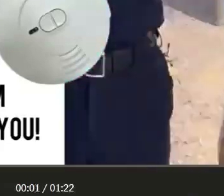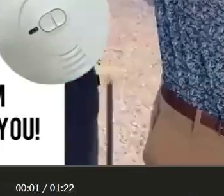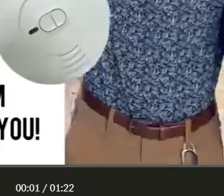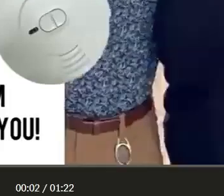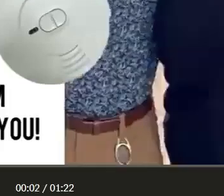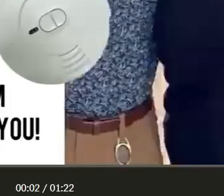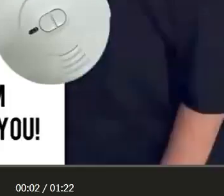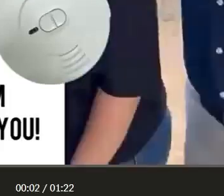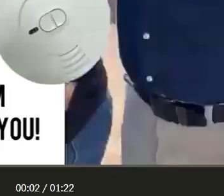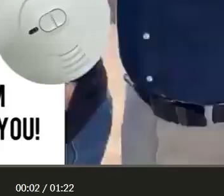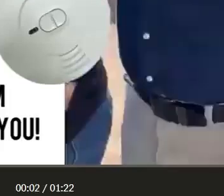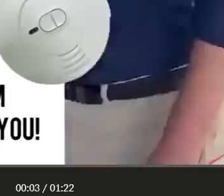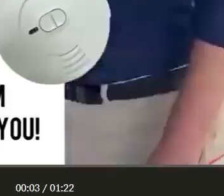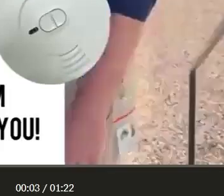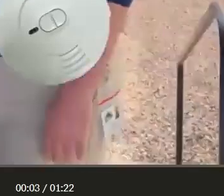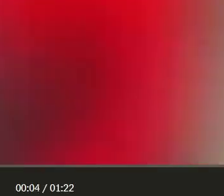And we're not.